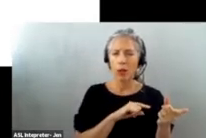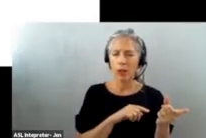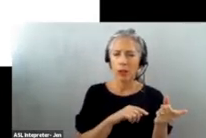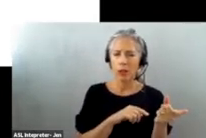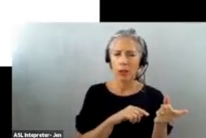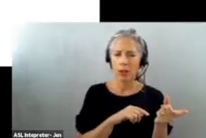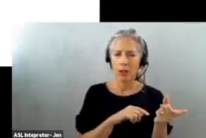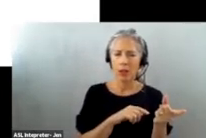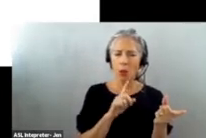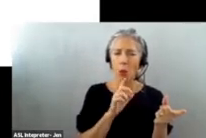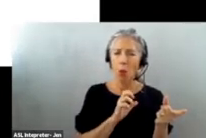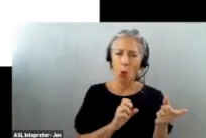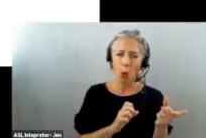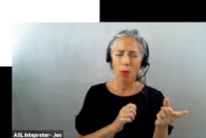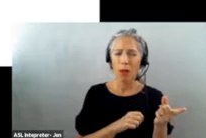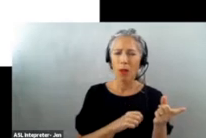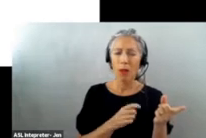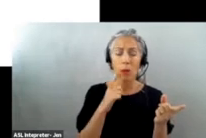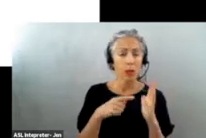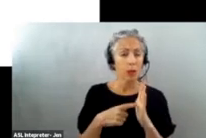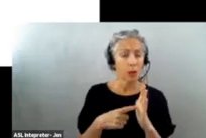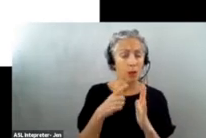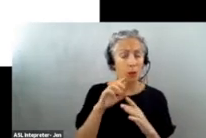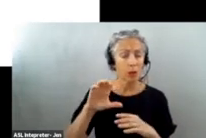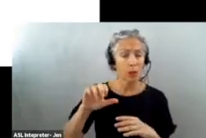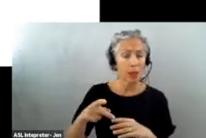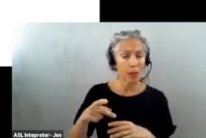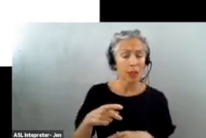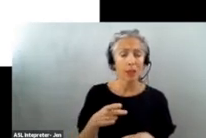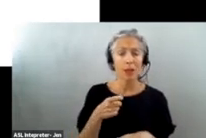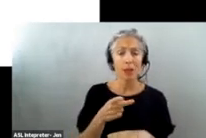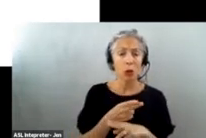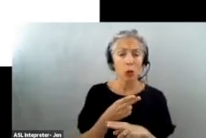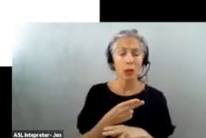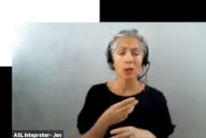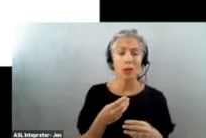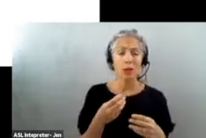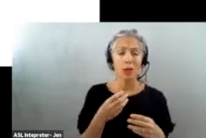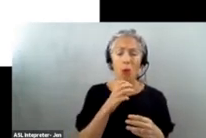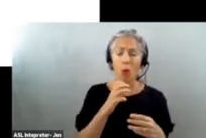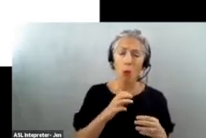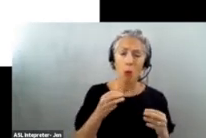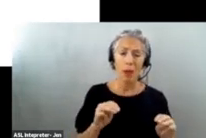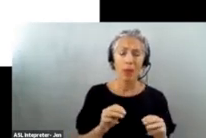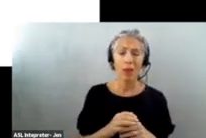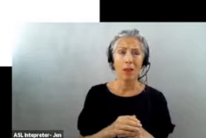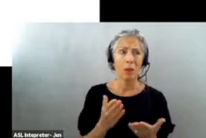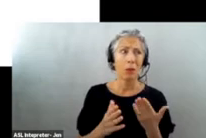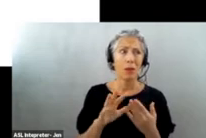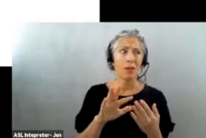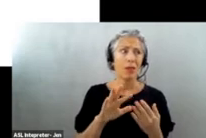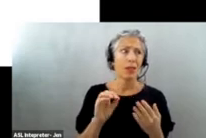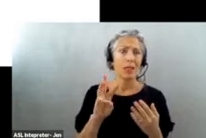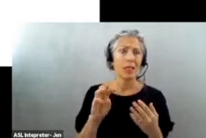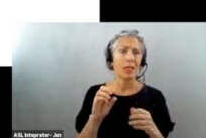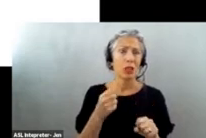are outdated. So for example, for cerebral palsy, they are using methods which we used maybe 50, 60